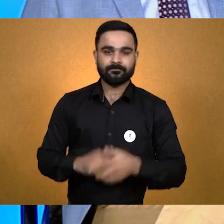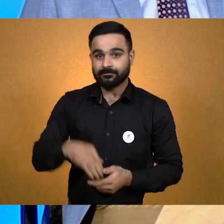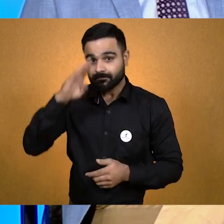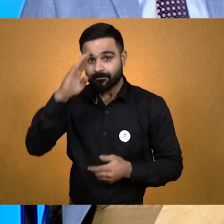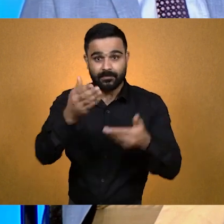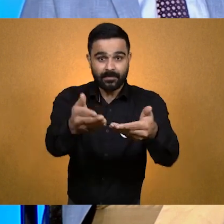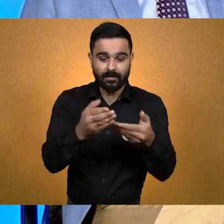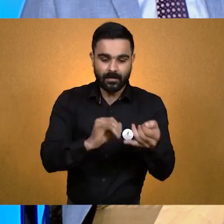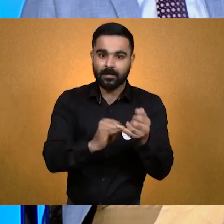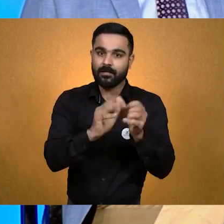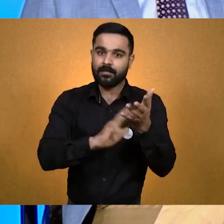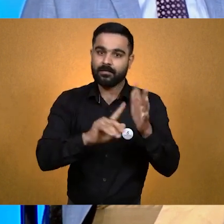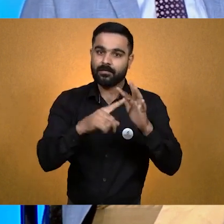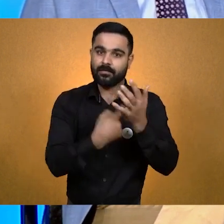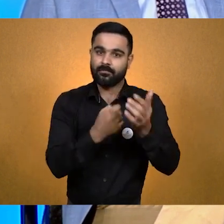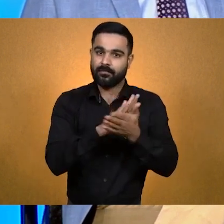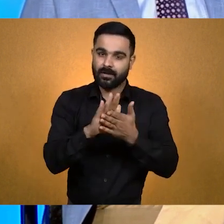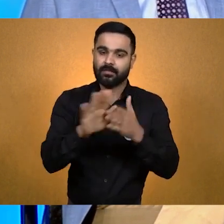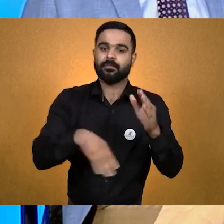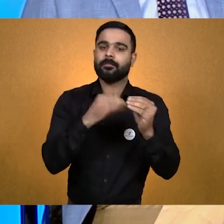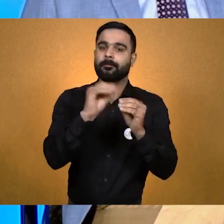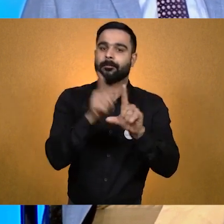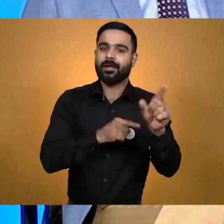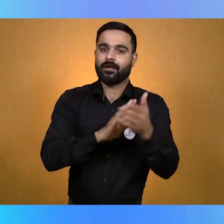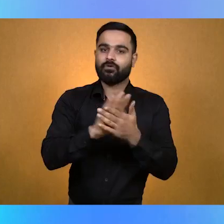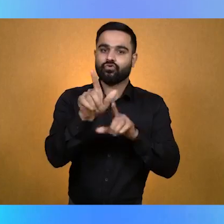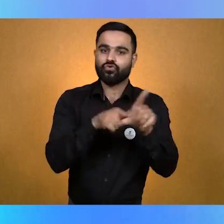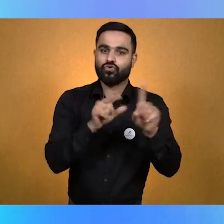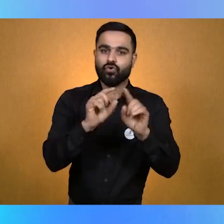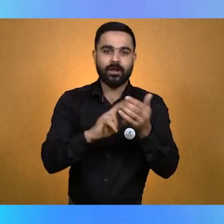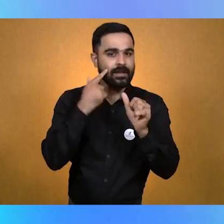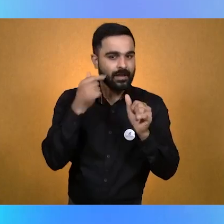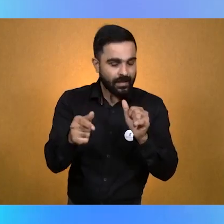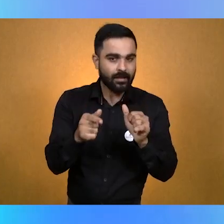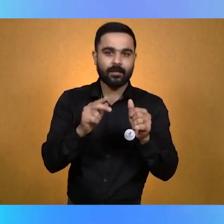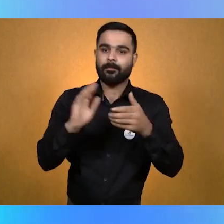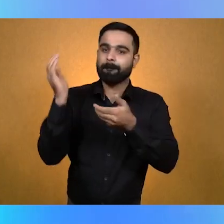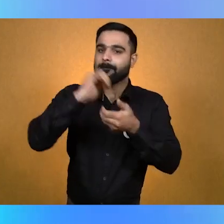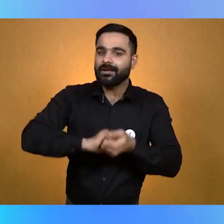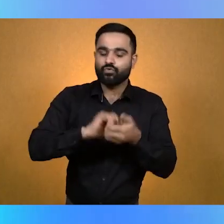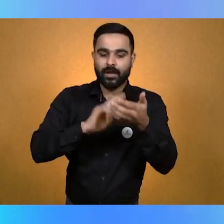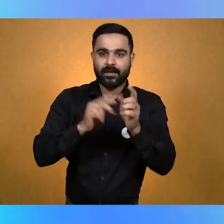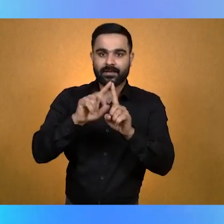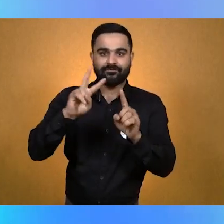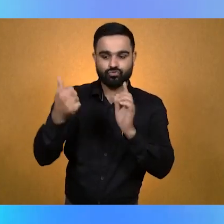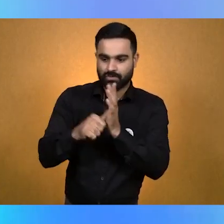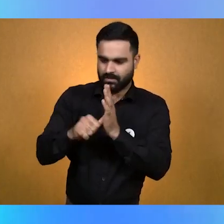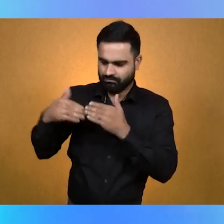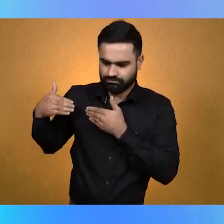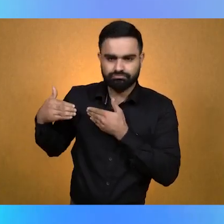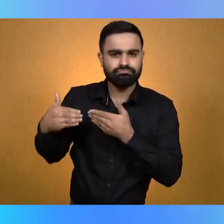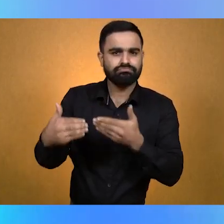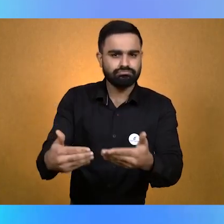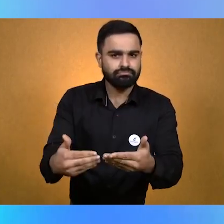Hello and welcome to Samarth by Hyundai in partnership with NDTV. Over the last several months, we've spoken about issues